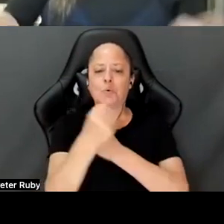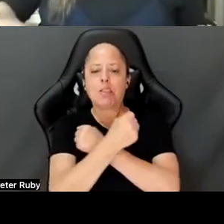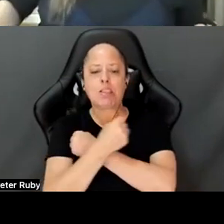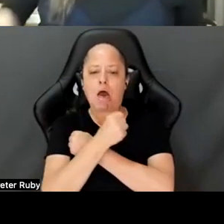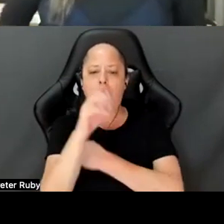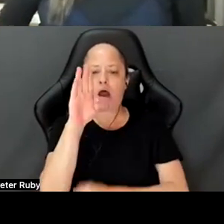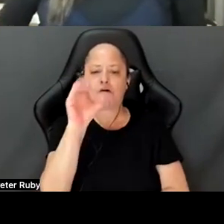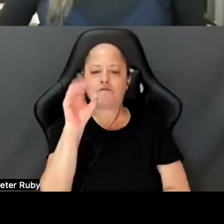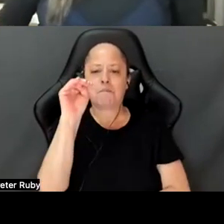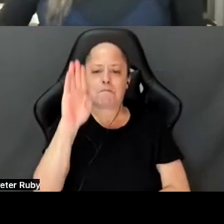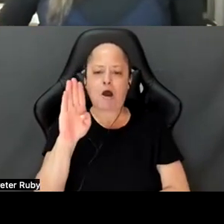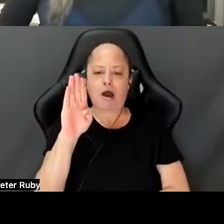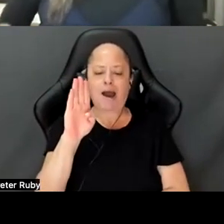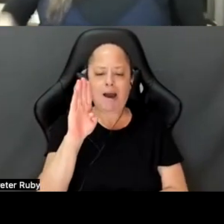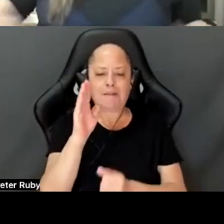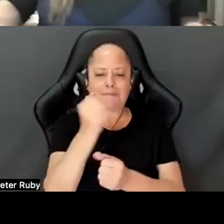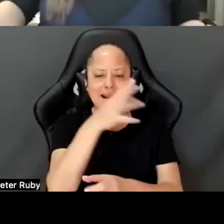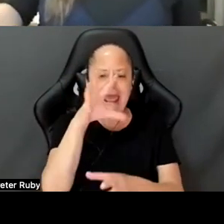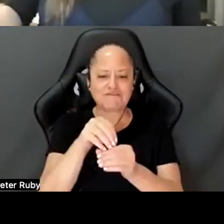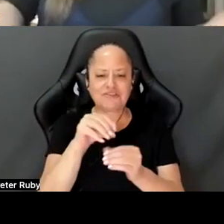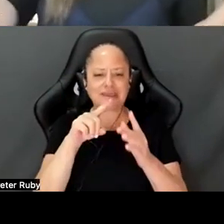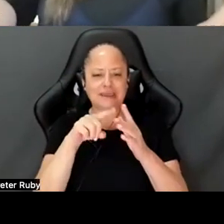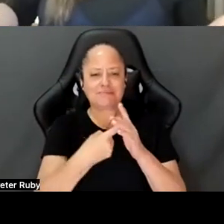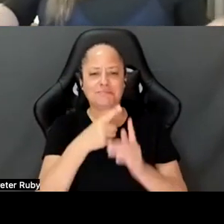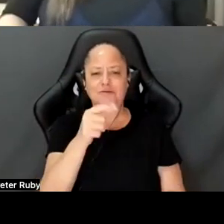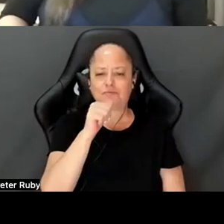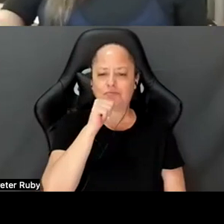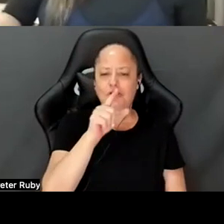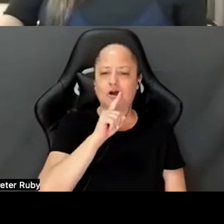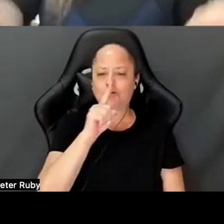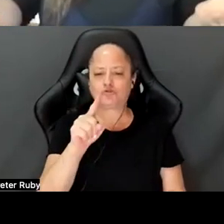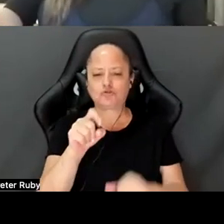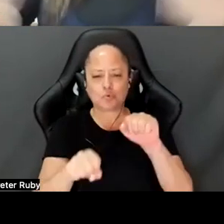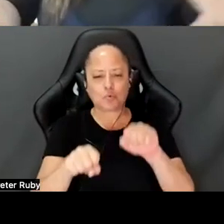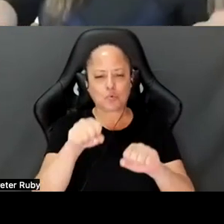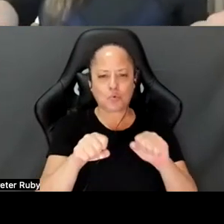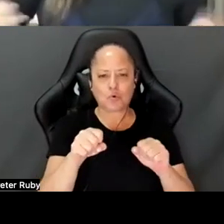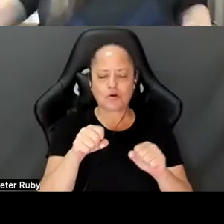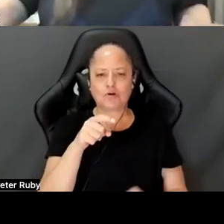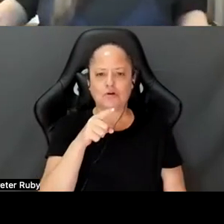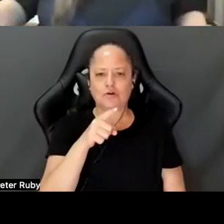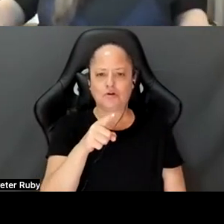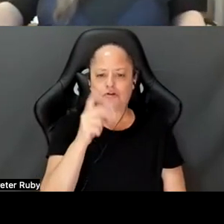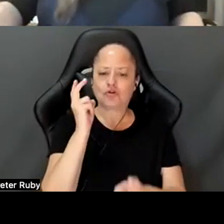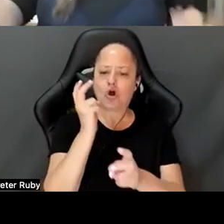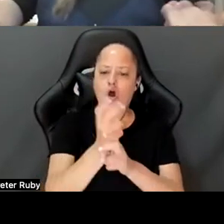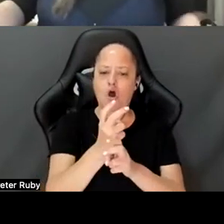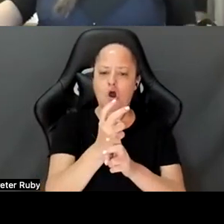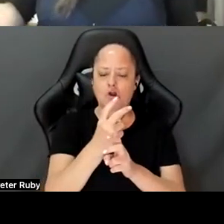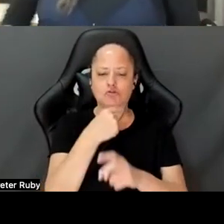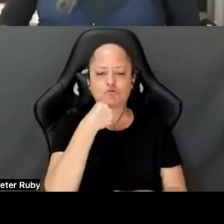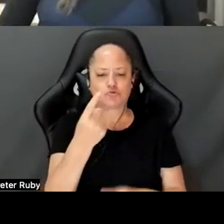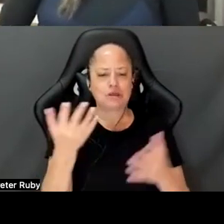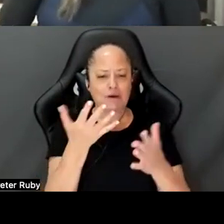beginning, and you're not sure like it's hard to tell what's going to